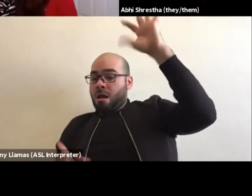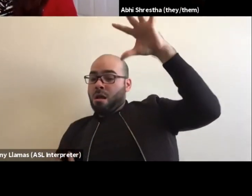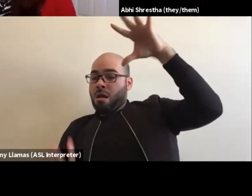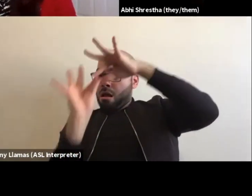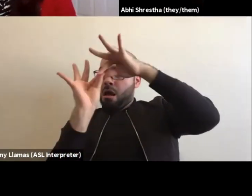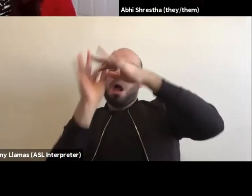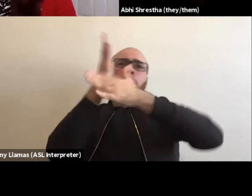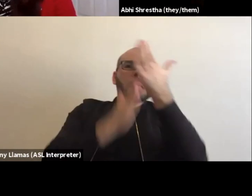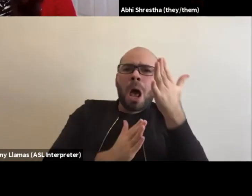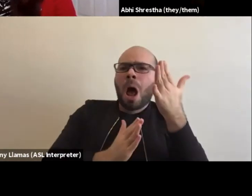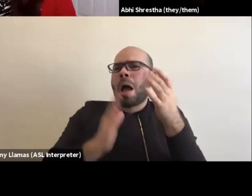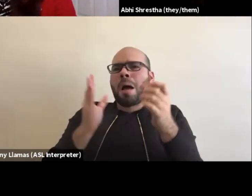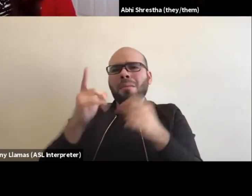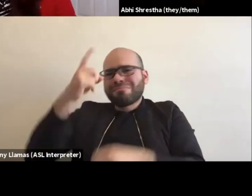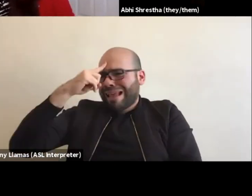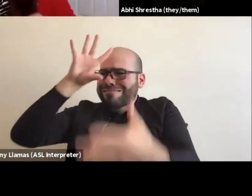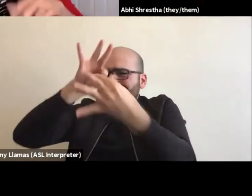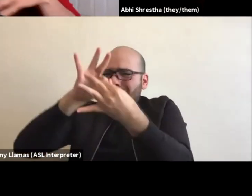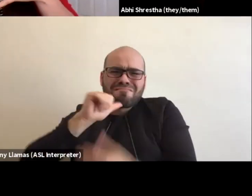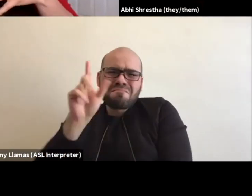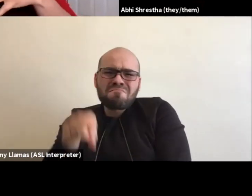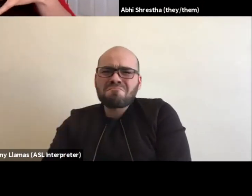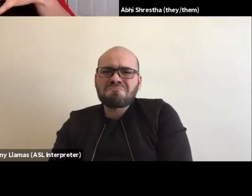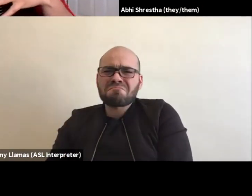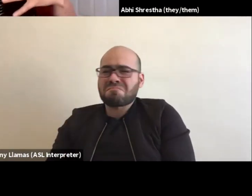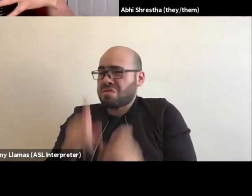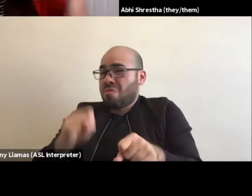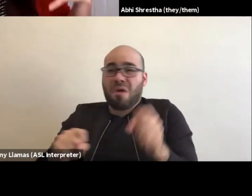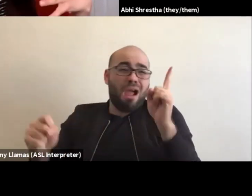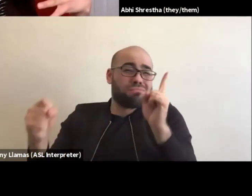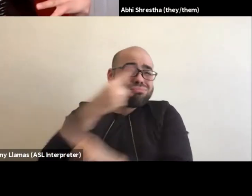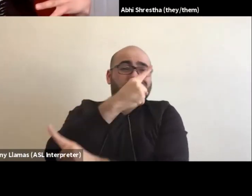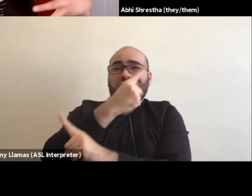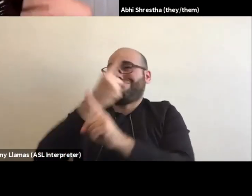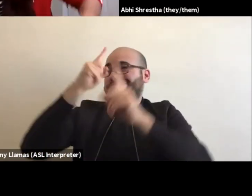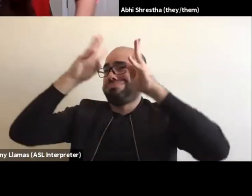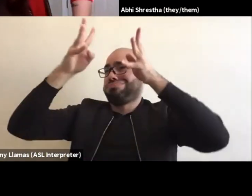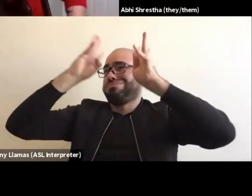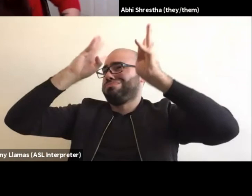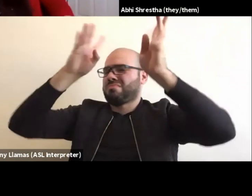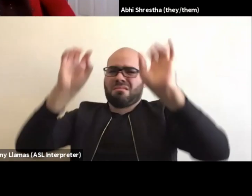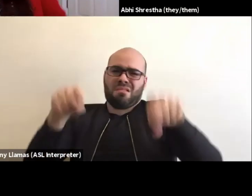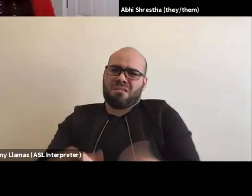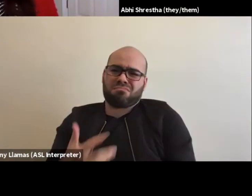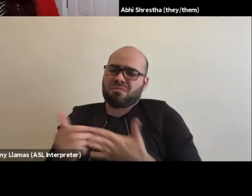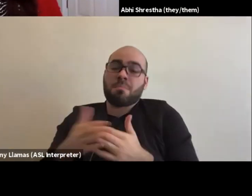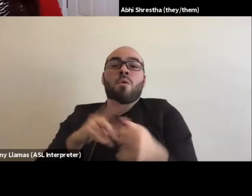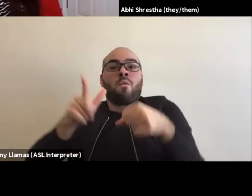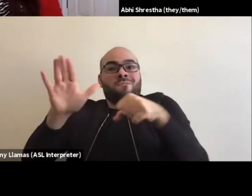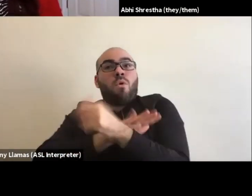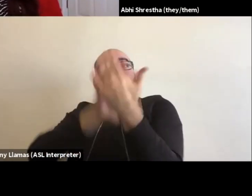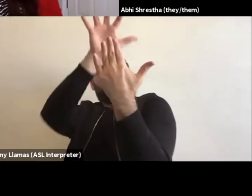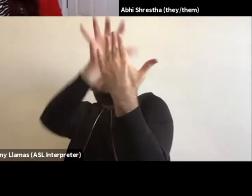flow logically in any sort of way. It starts to come together, I think, once you complete the entire thing. Right.